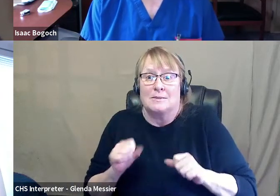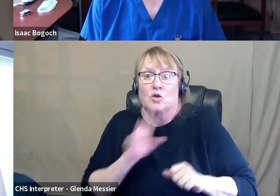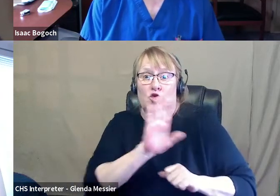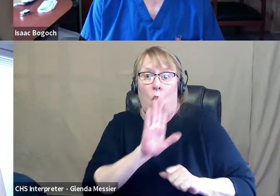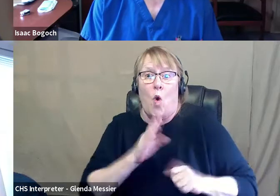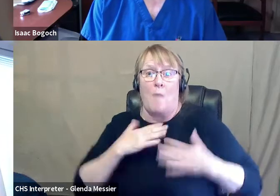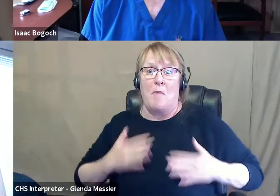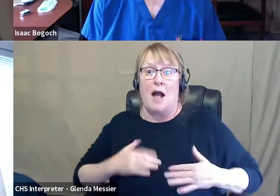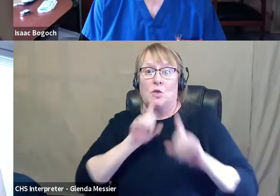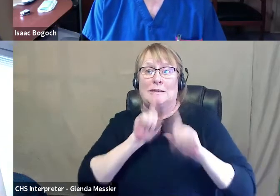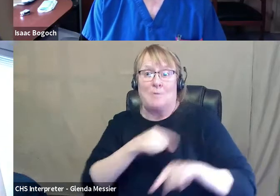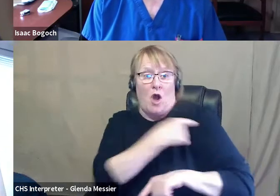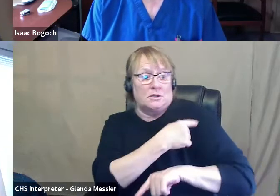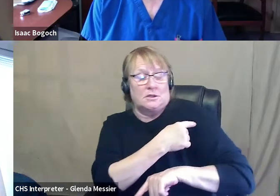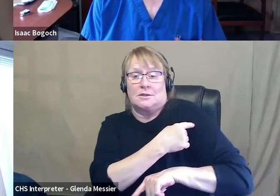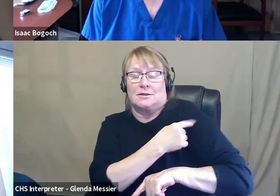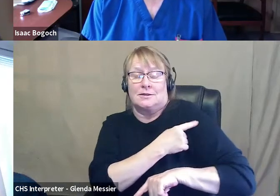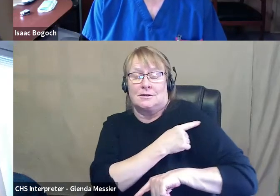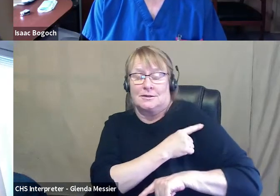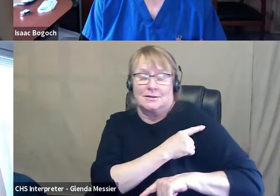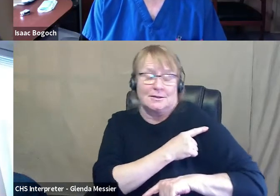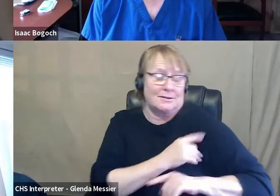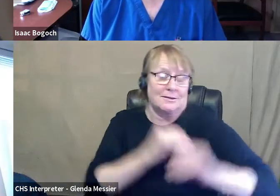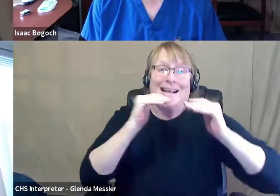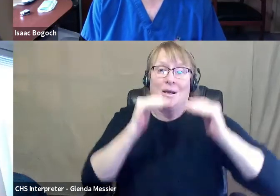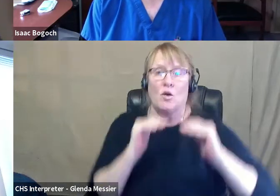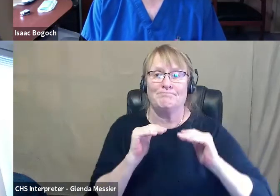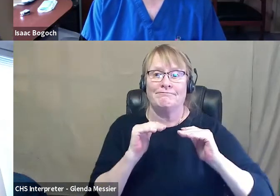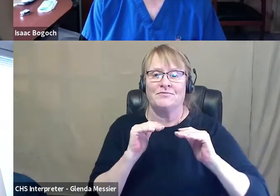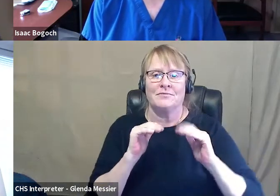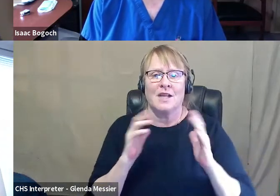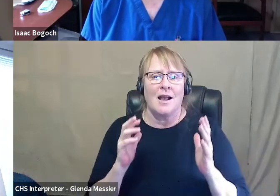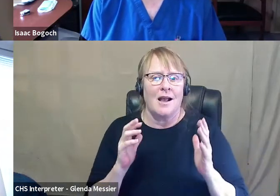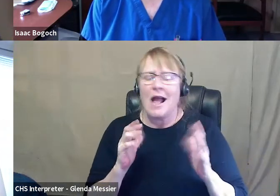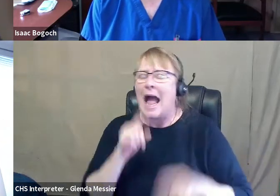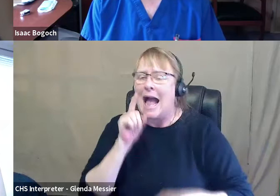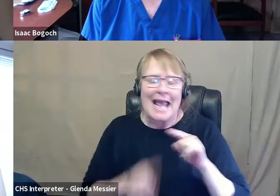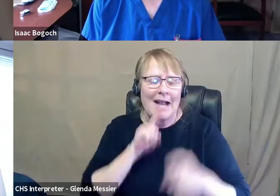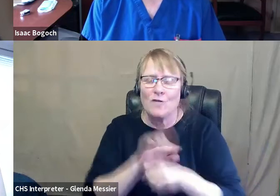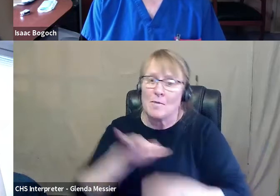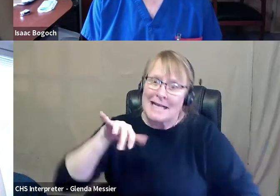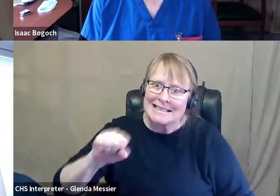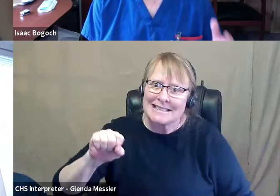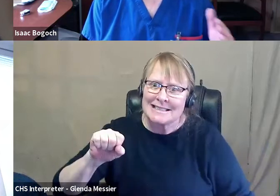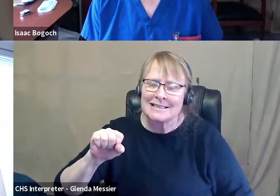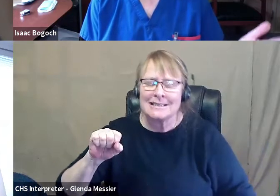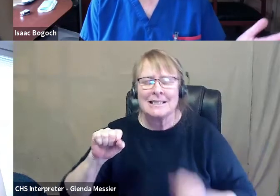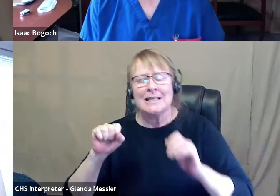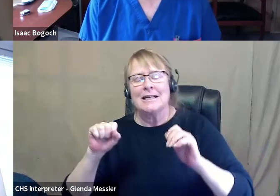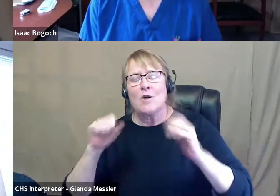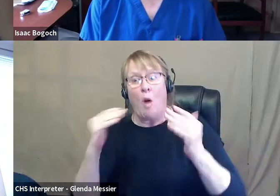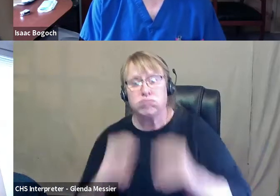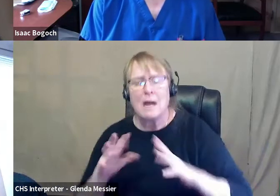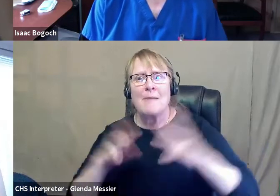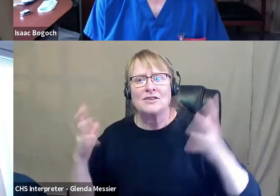response to a vaccine. It's really neat. Listen, I can't look you in the eye and tell you it will, and if so, how much. But there are some